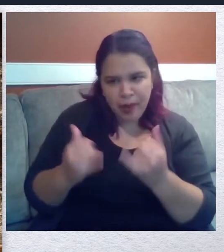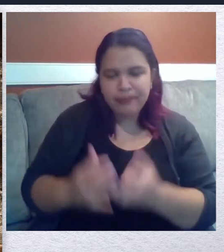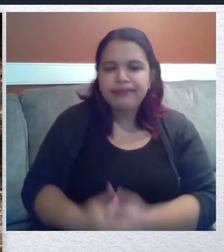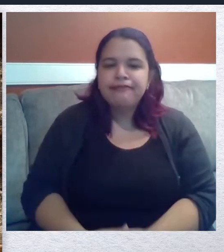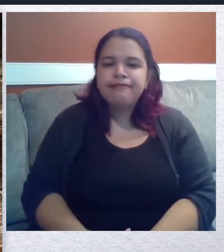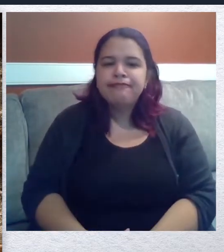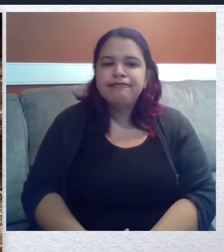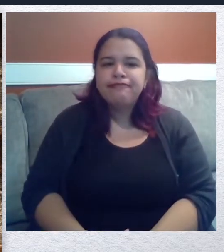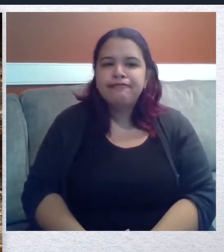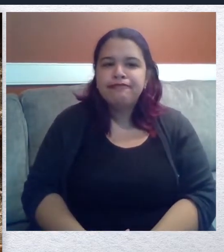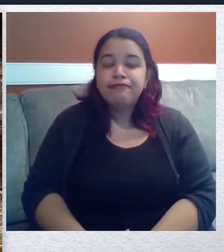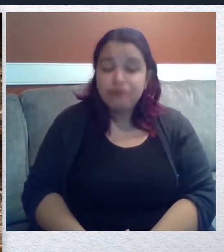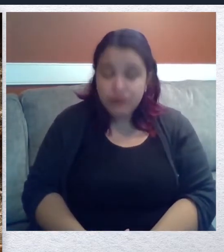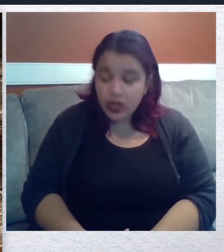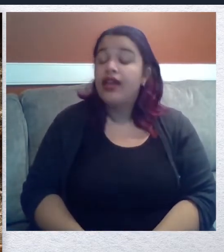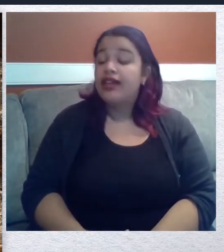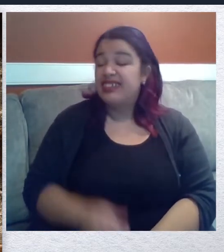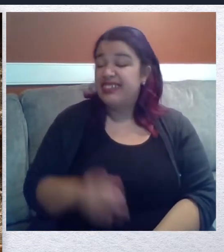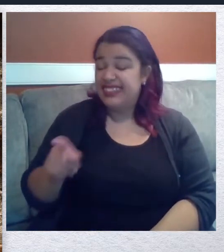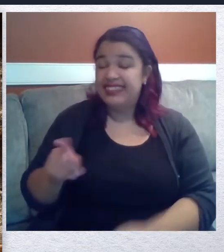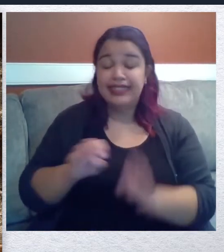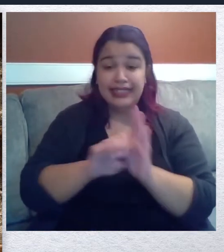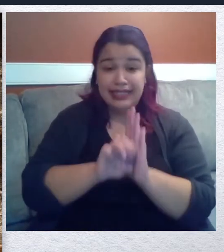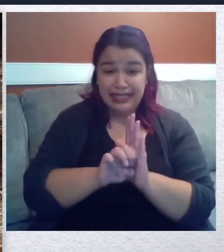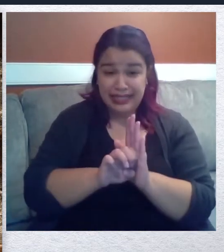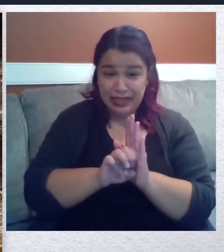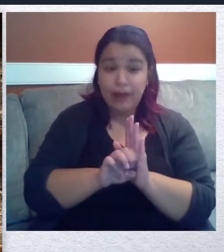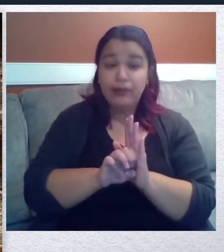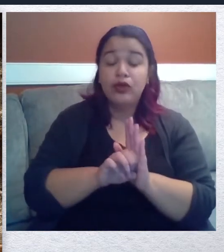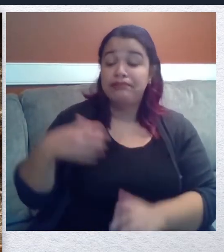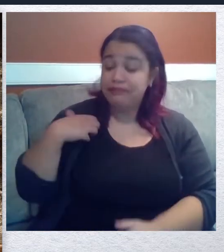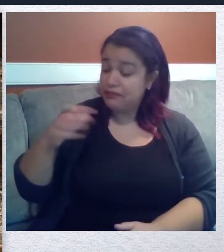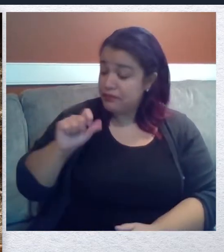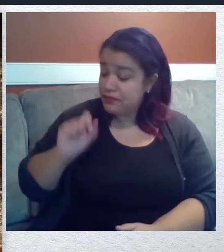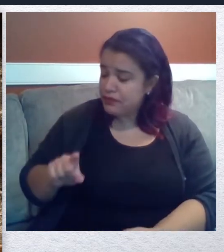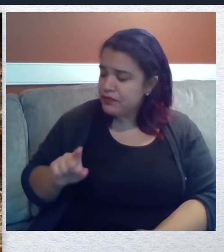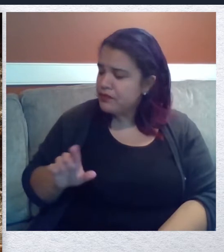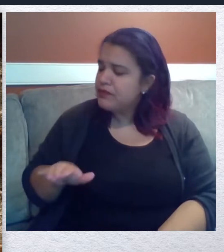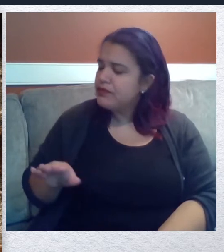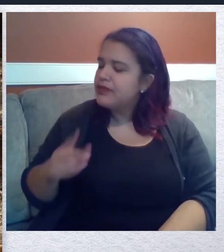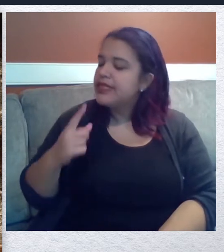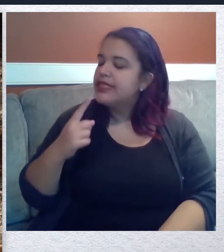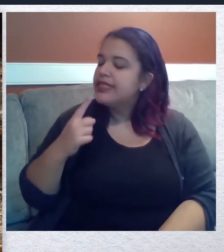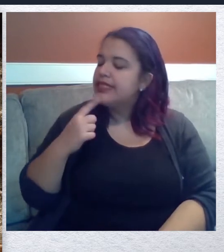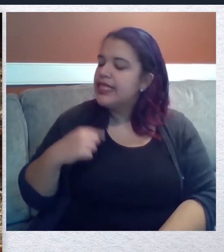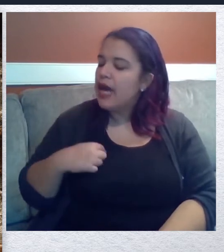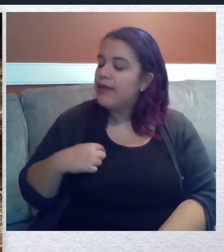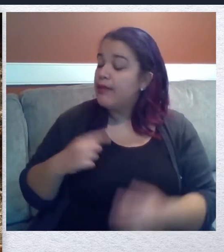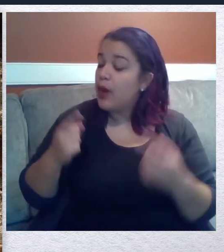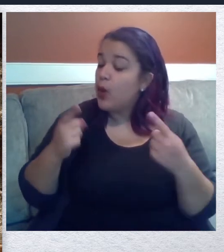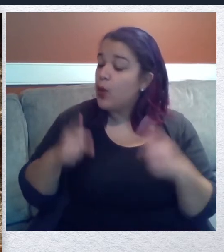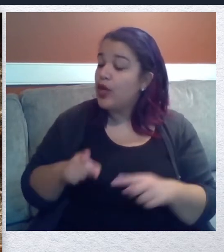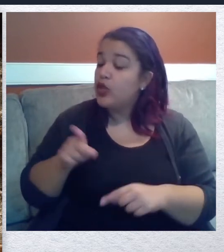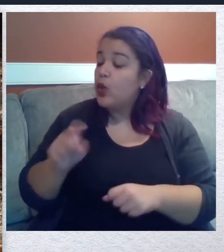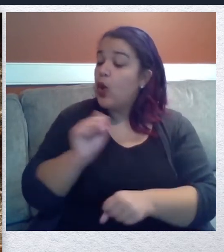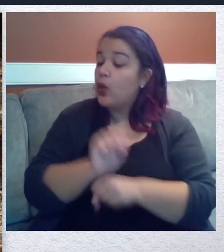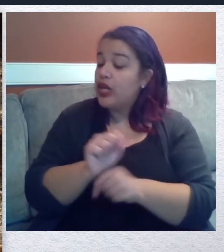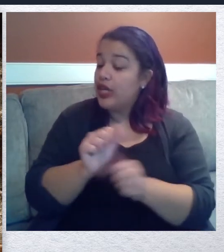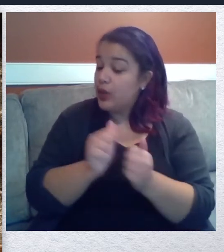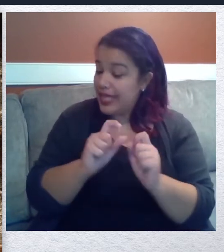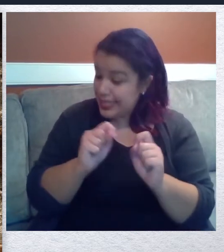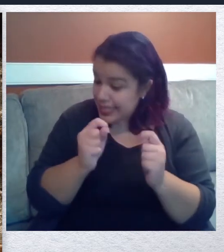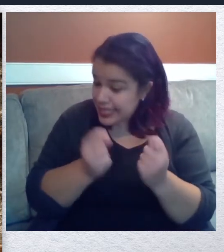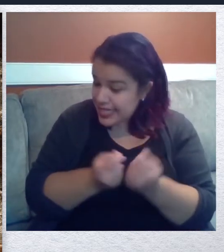this scenario, a candidate is asked the question, "Tell me about a time you were working with a team to accomplish an assignment